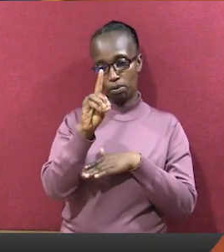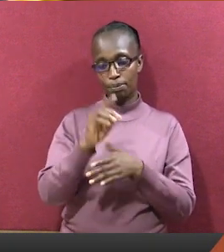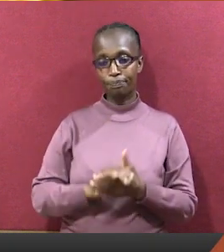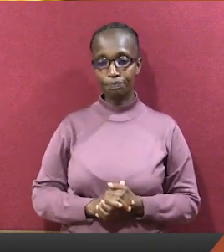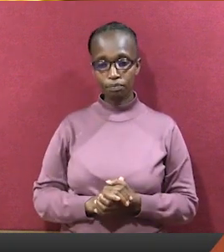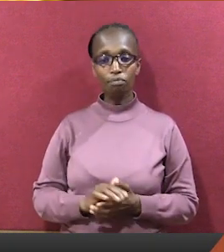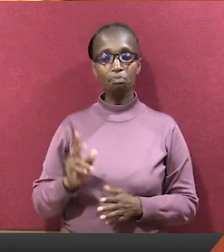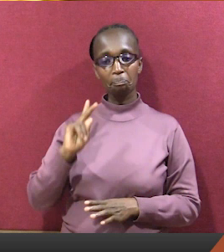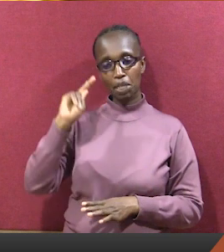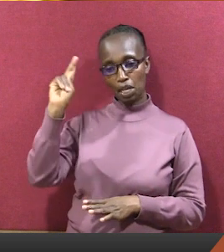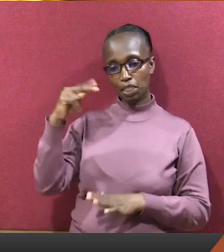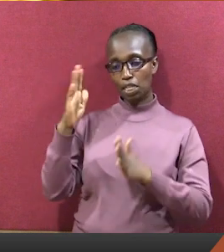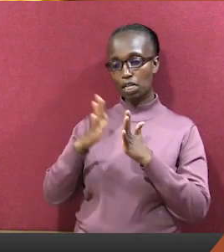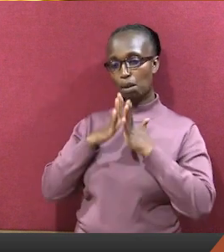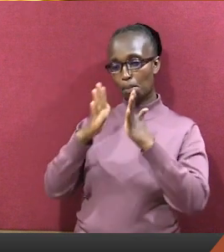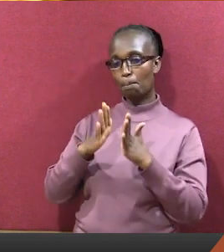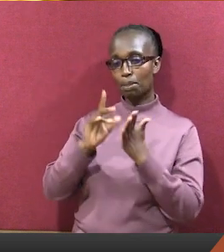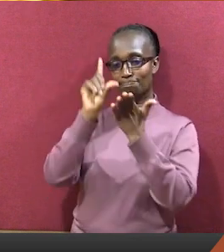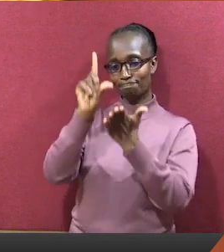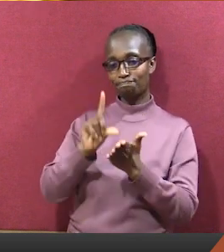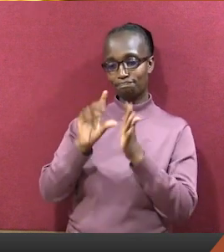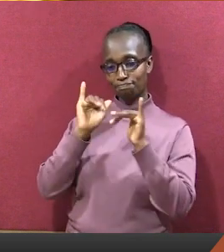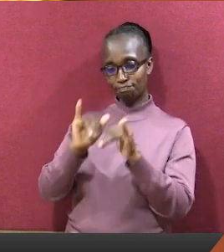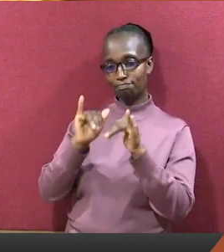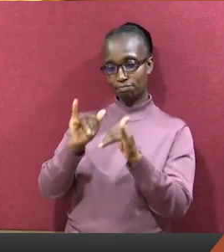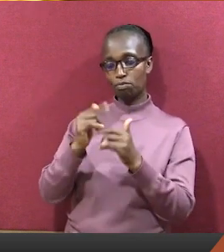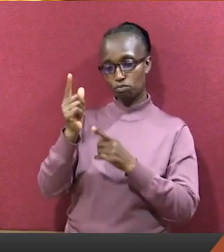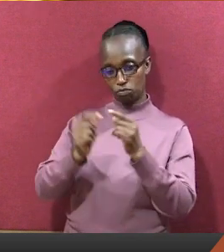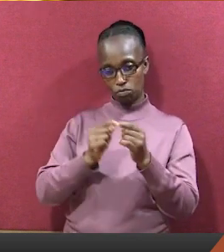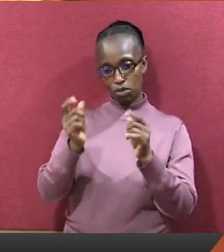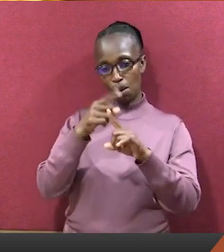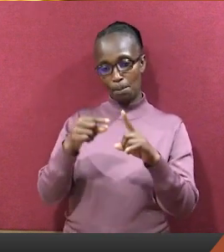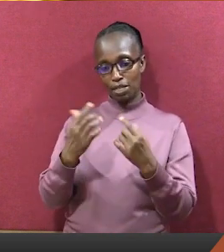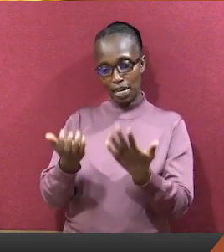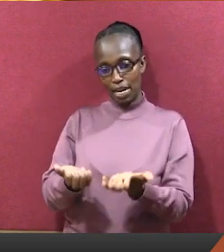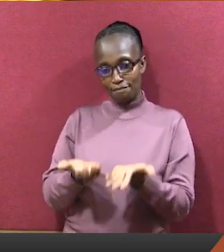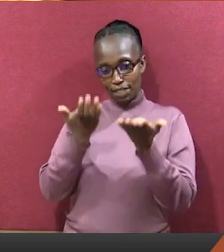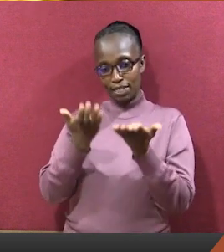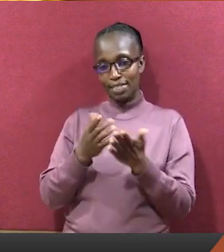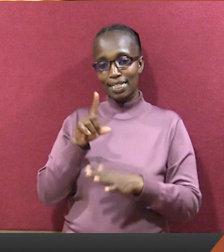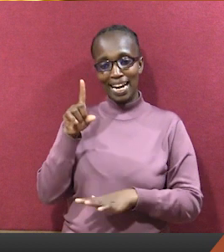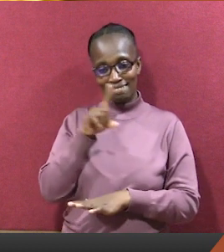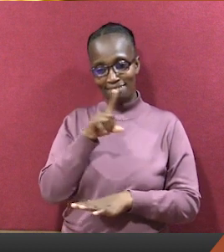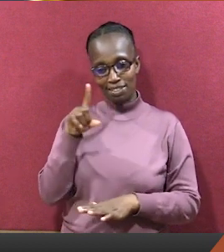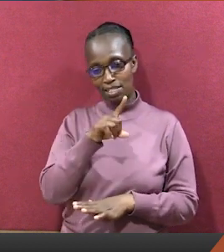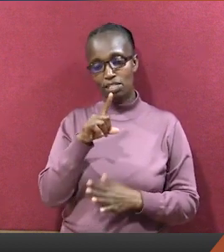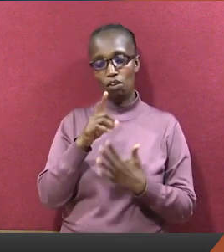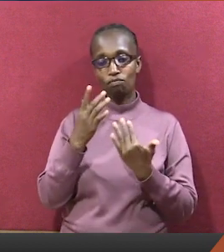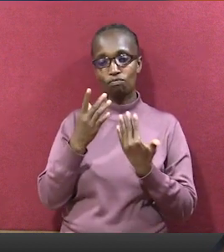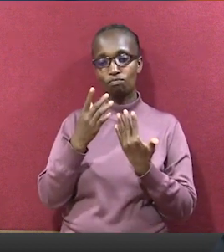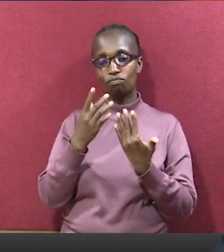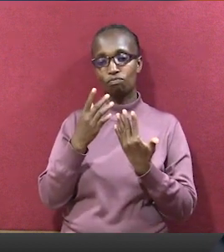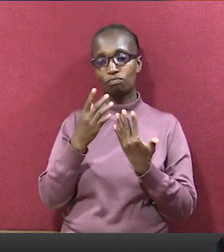to public debt management, Mr. Speaker. Kenya's public debt remains sustainable, but with elevated